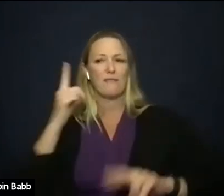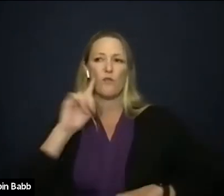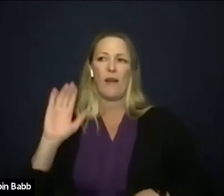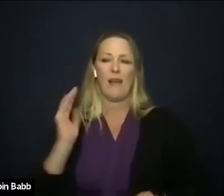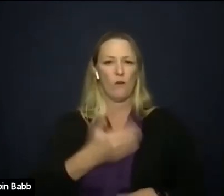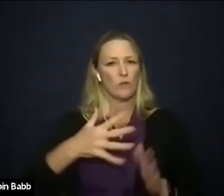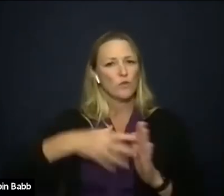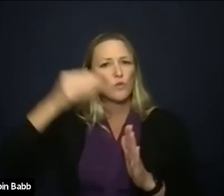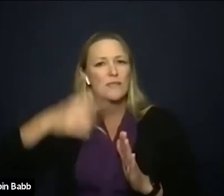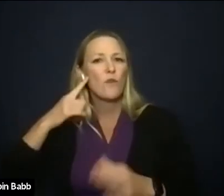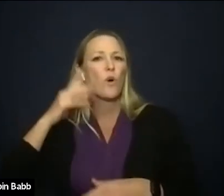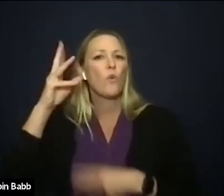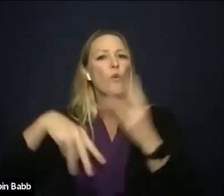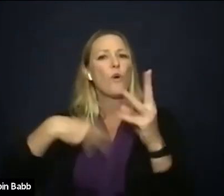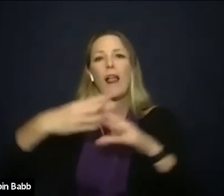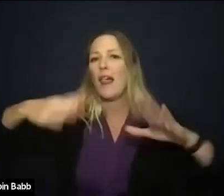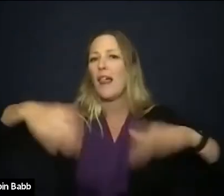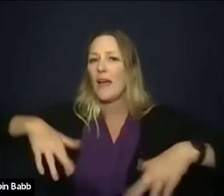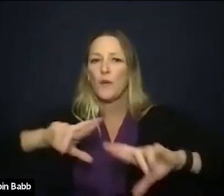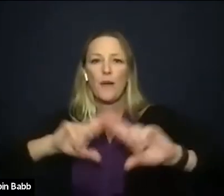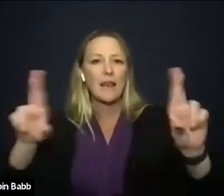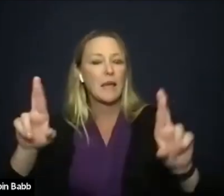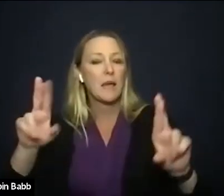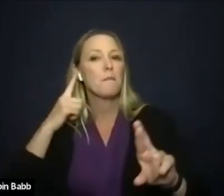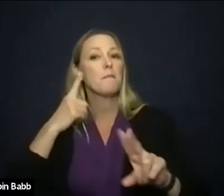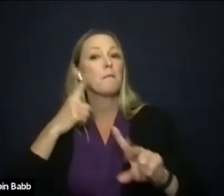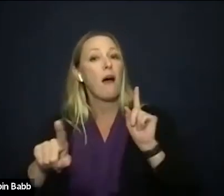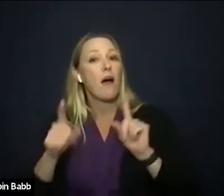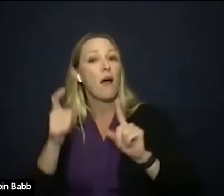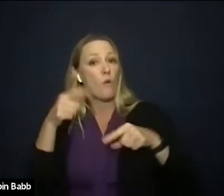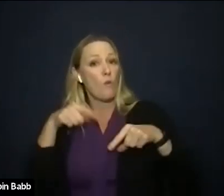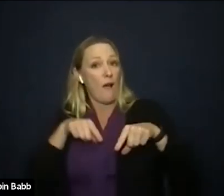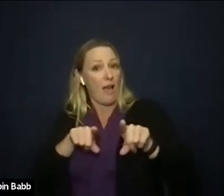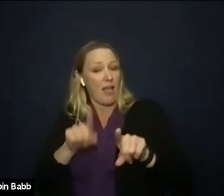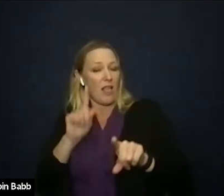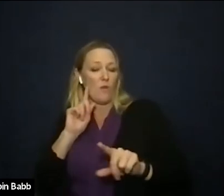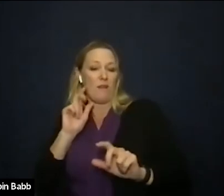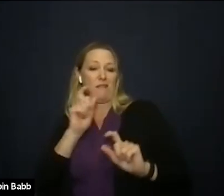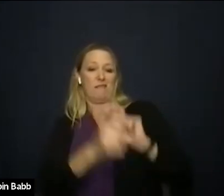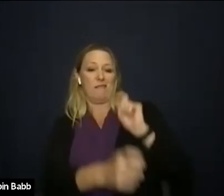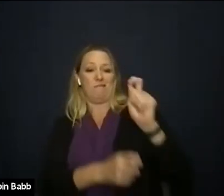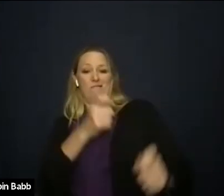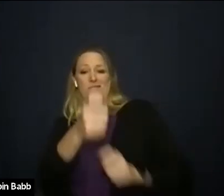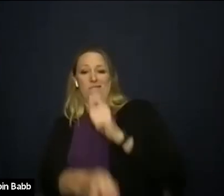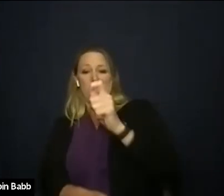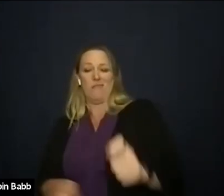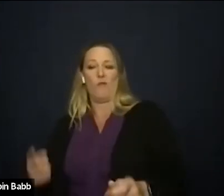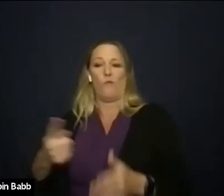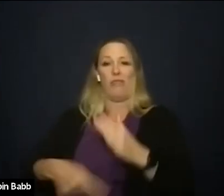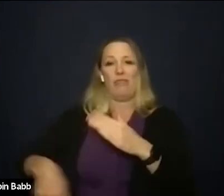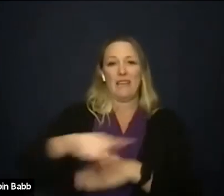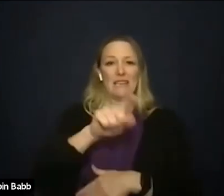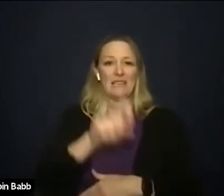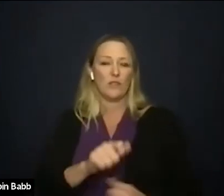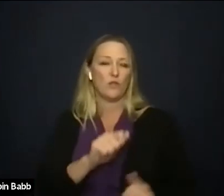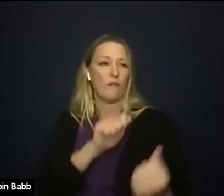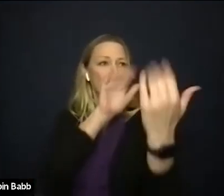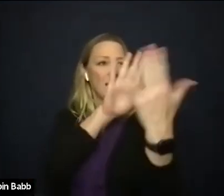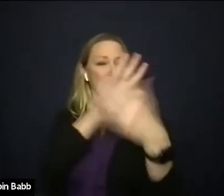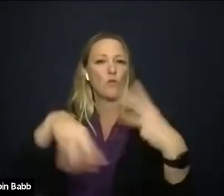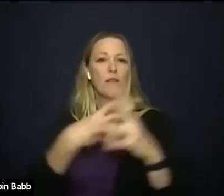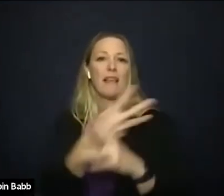be created we must strive to equip each student to face the world and to change it for the betterment of